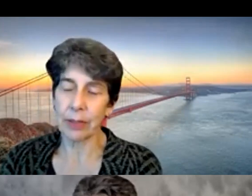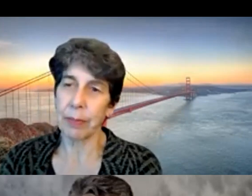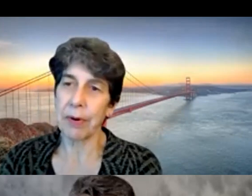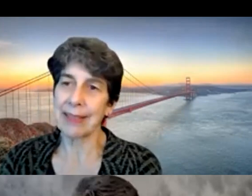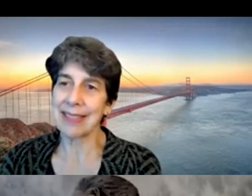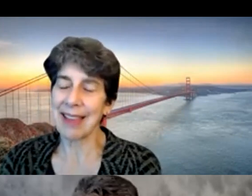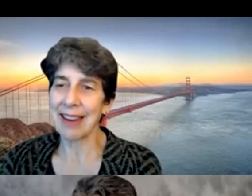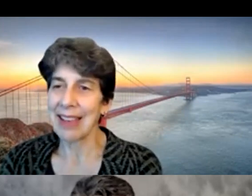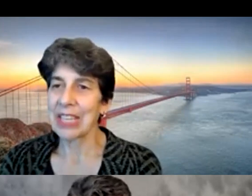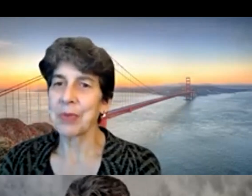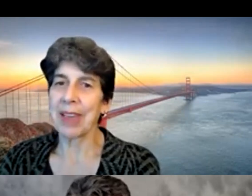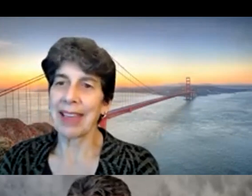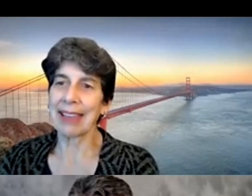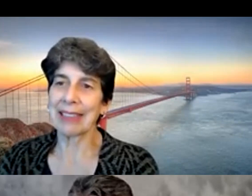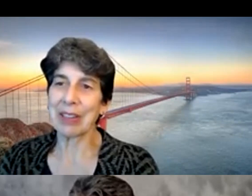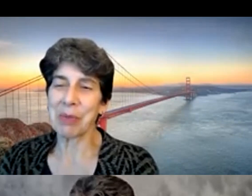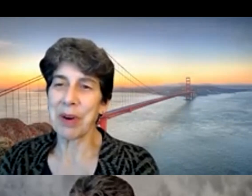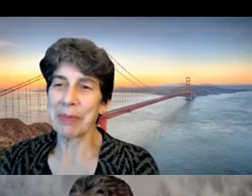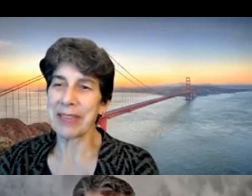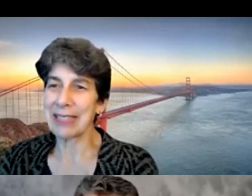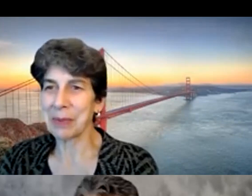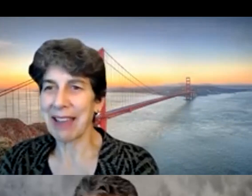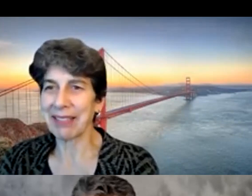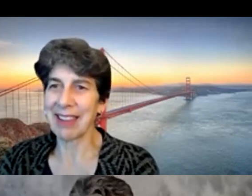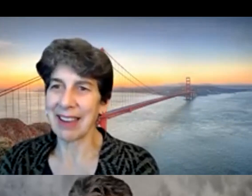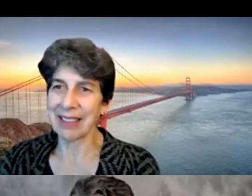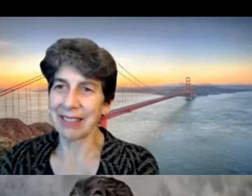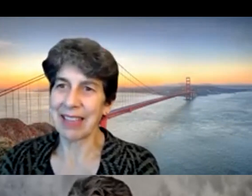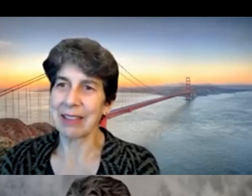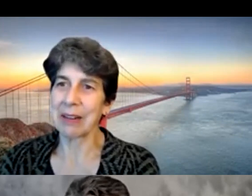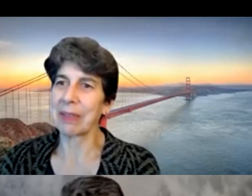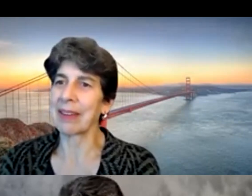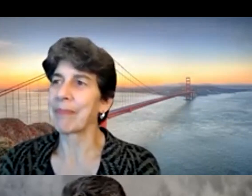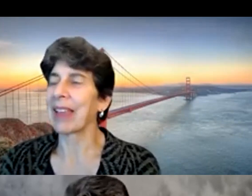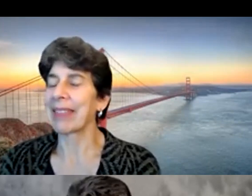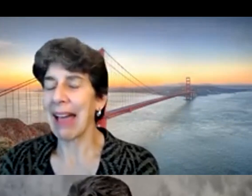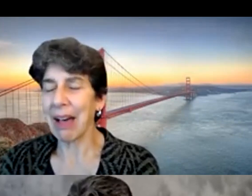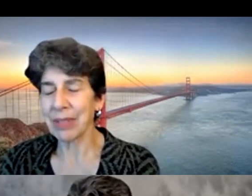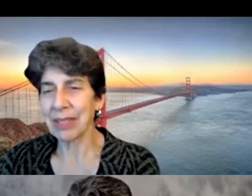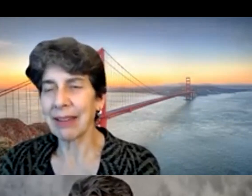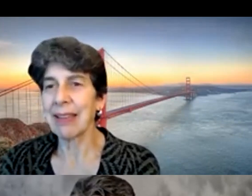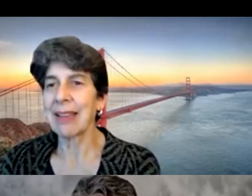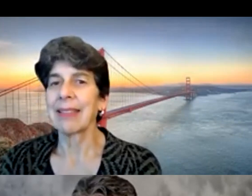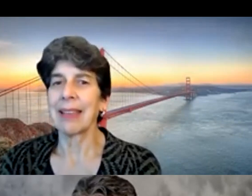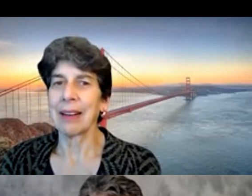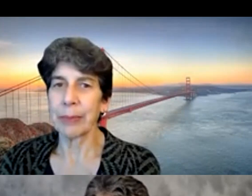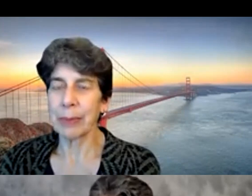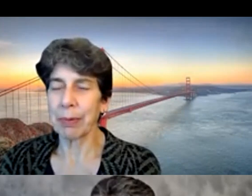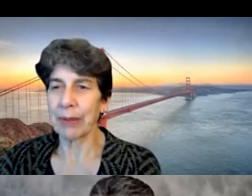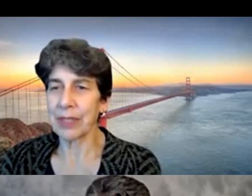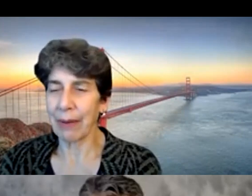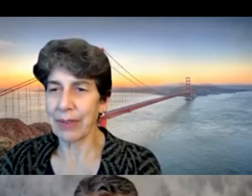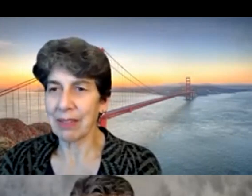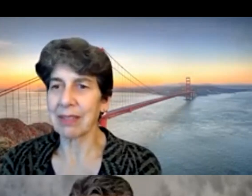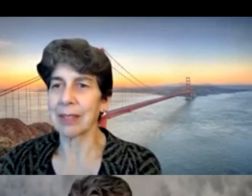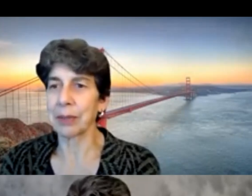and others' points that you can't look at one piece without the other, that, the housing, the in-home